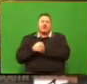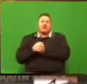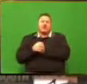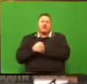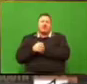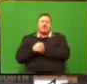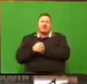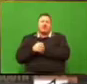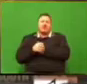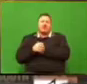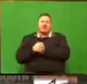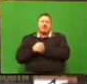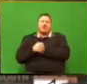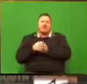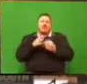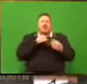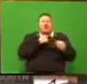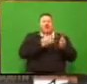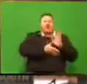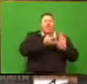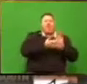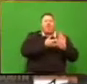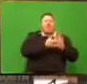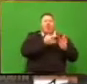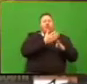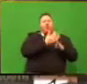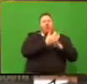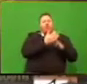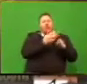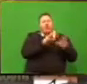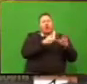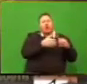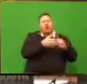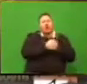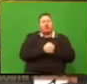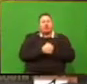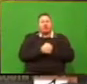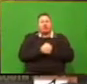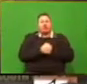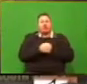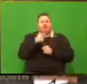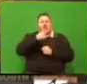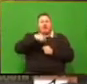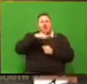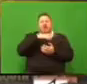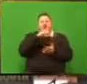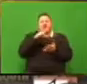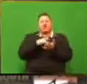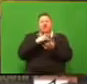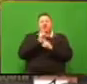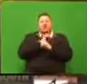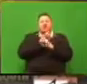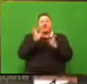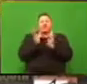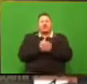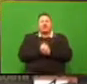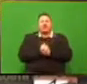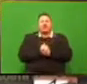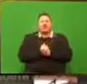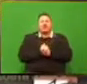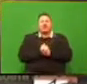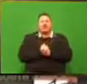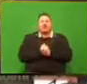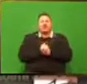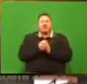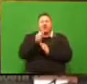The rich capitalists and the toiling and exploited working class. Our position is very clear. When